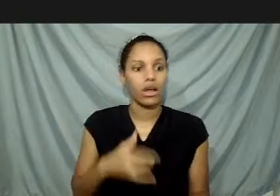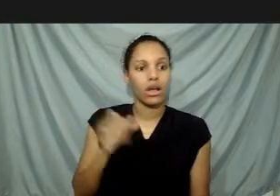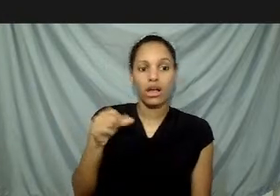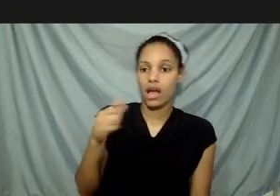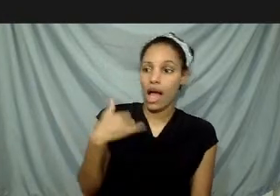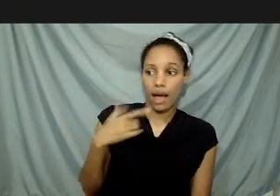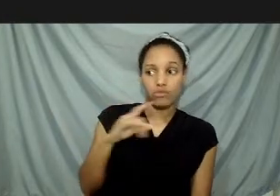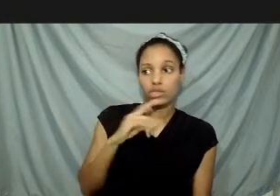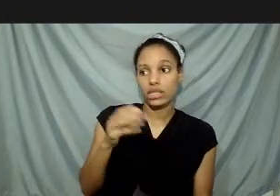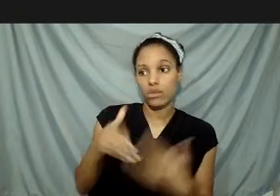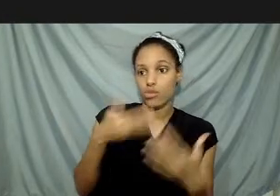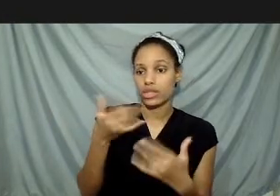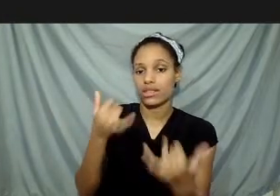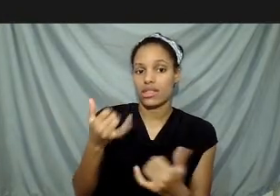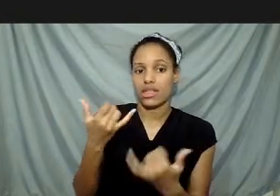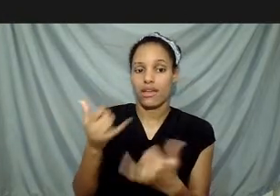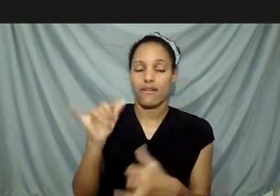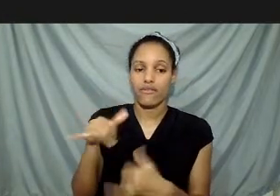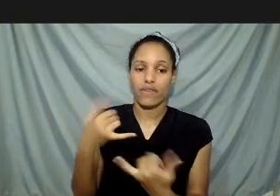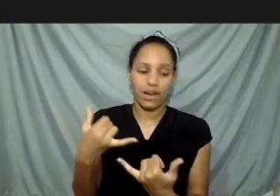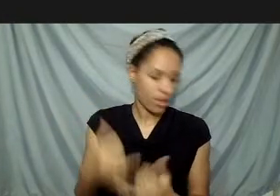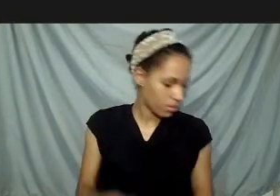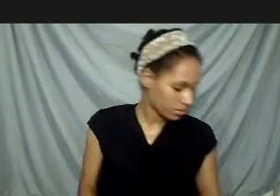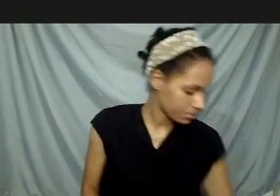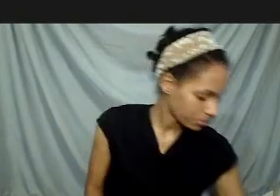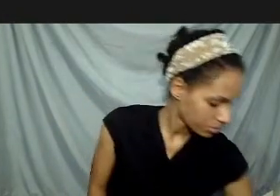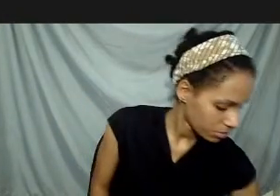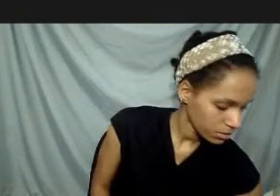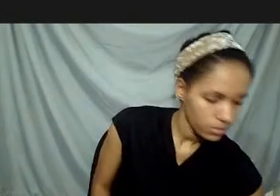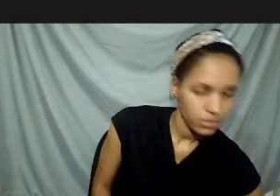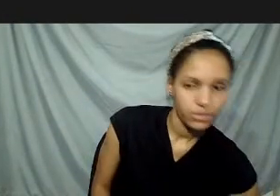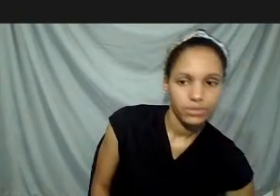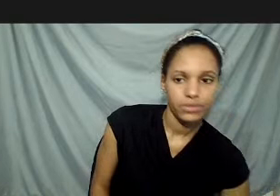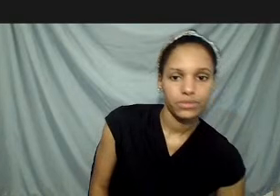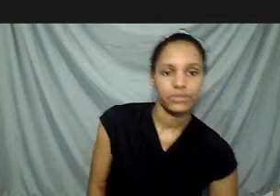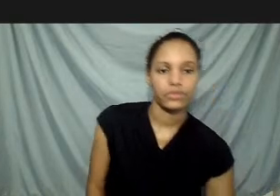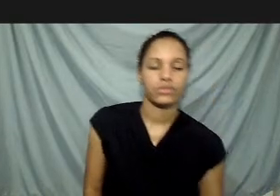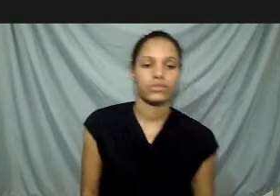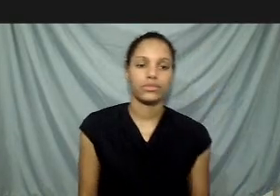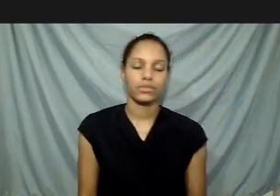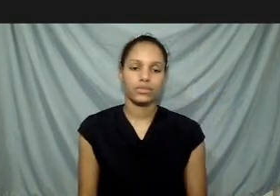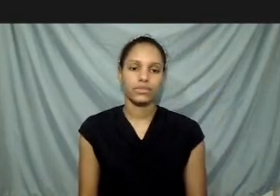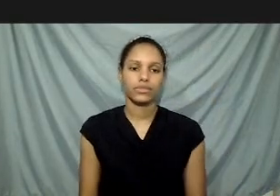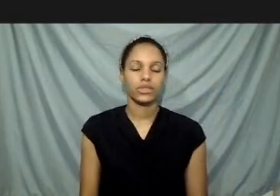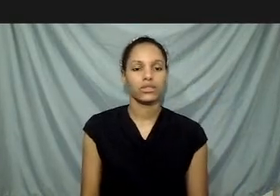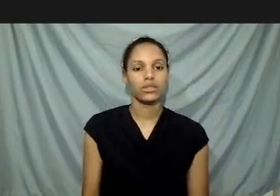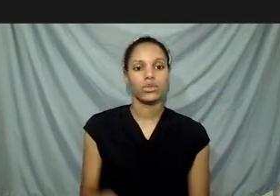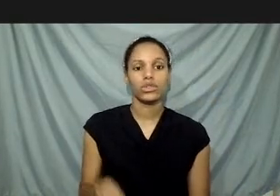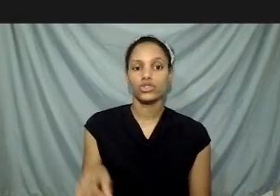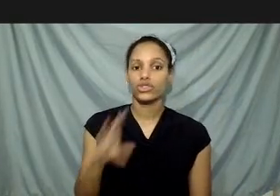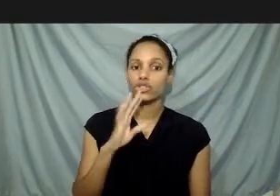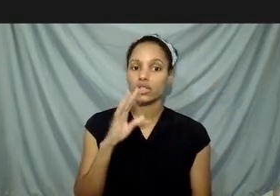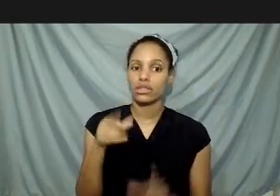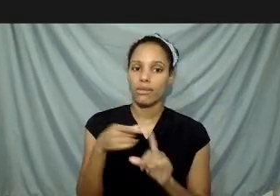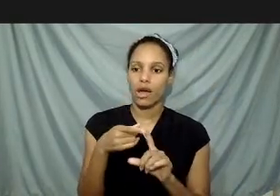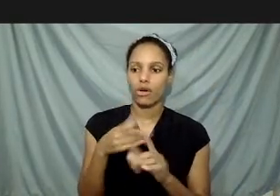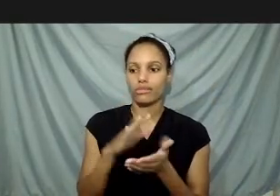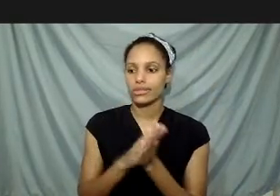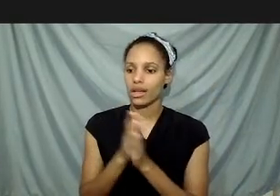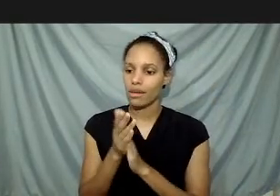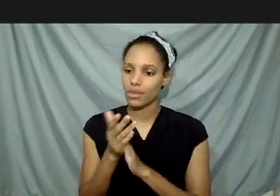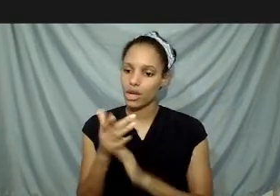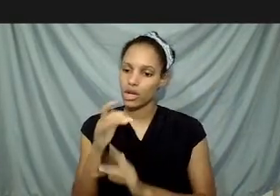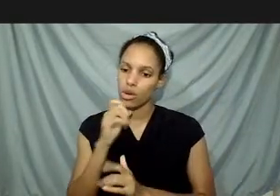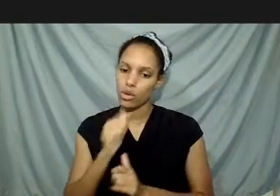have to tell you, I saw an interview with Ruby D, where she talked about becoming an elder, and Mhm.